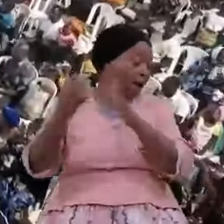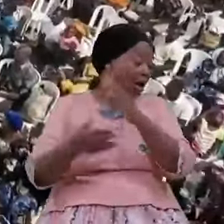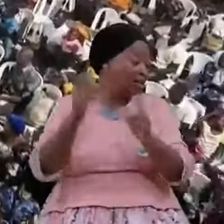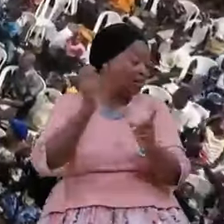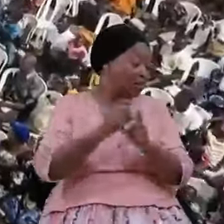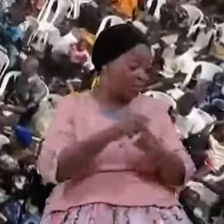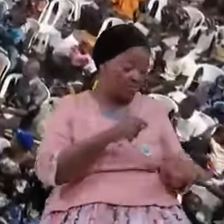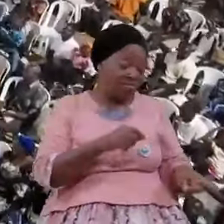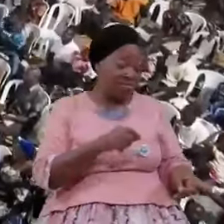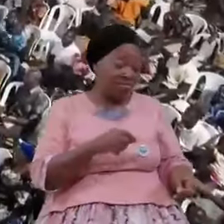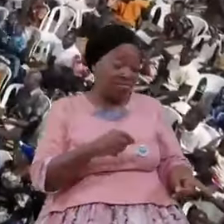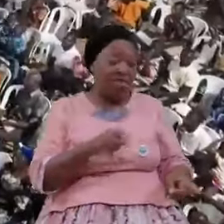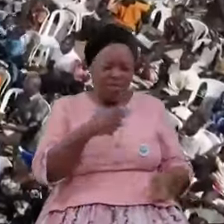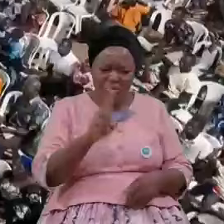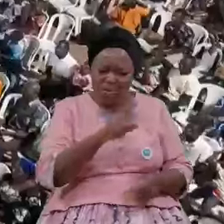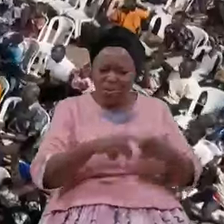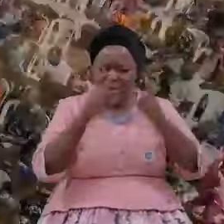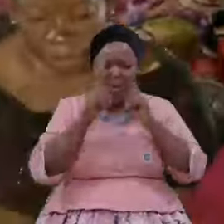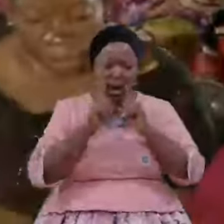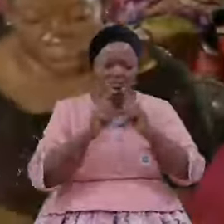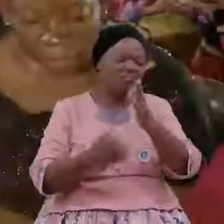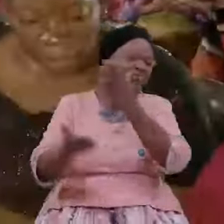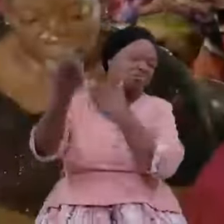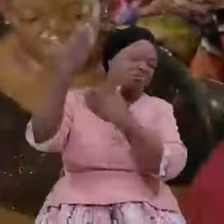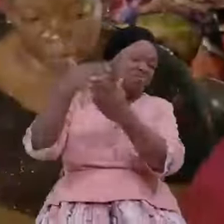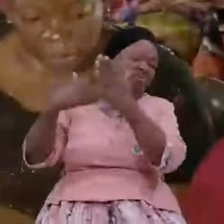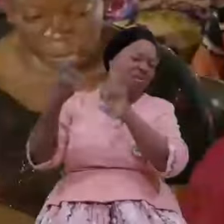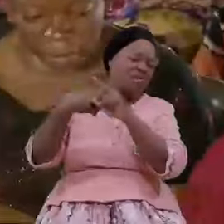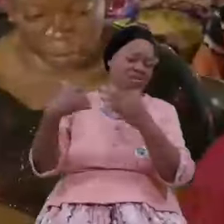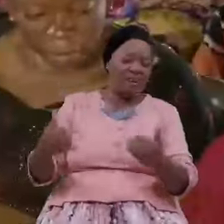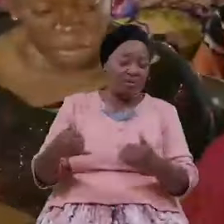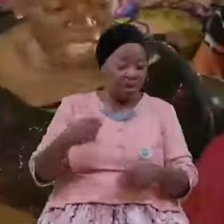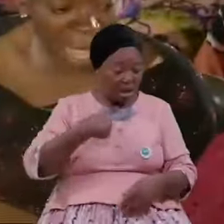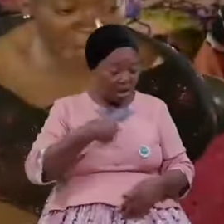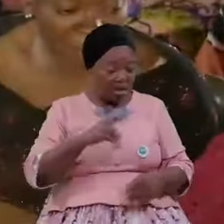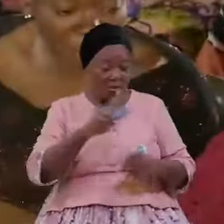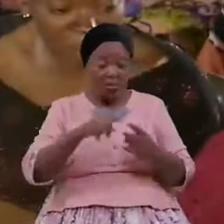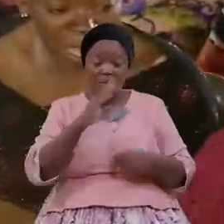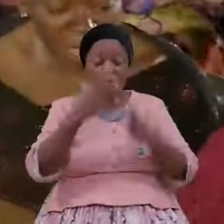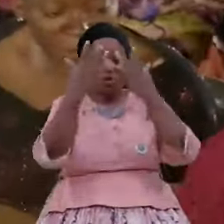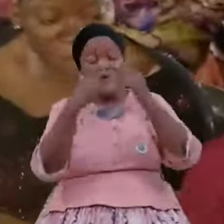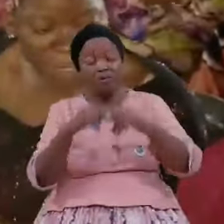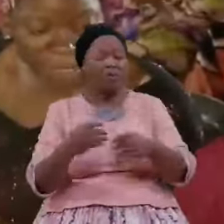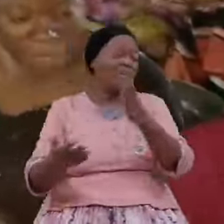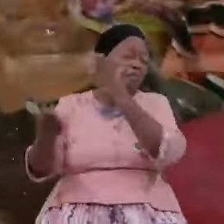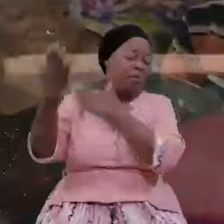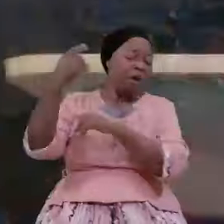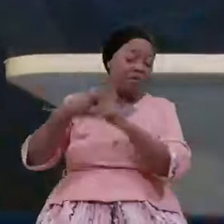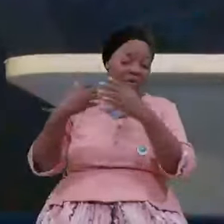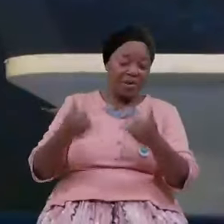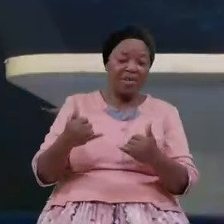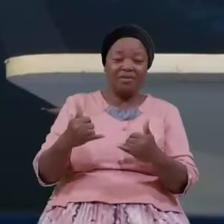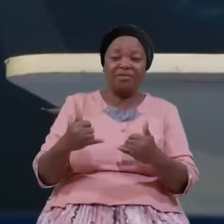to cry. Past tense. I used to be sorrowful. Past tense. I